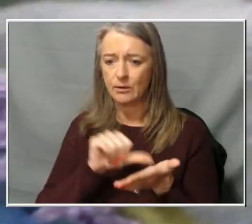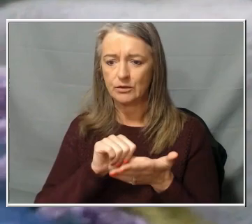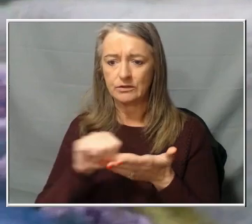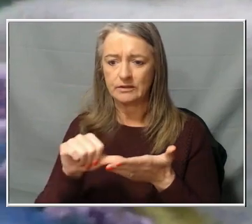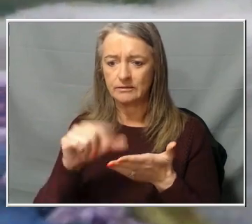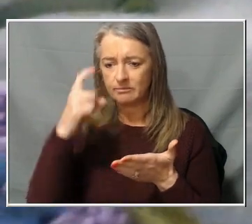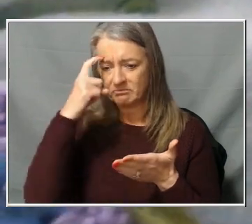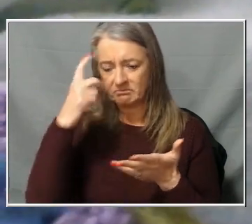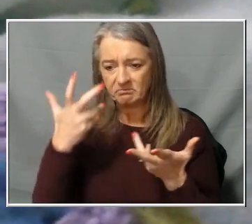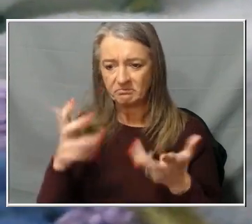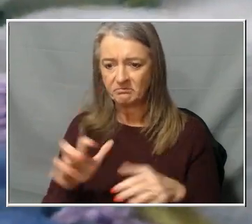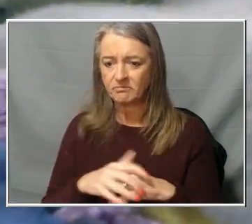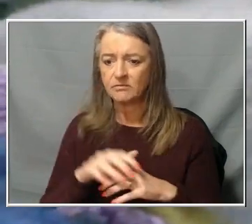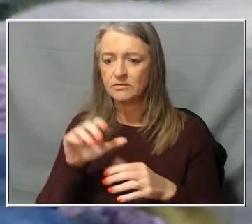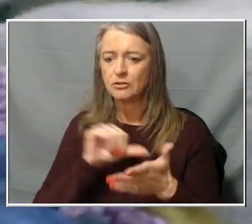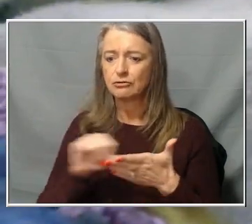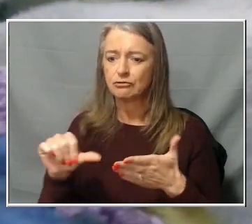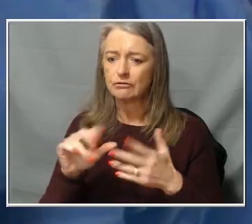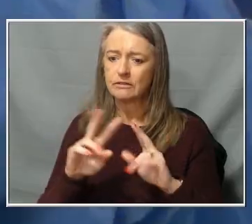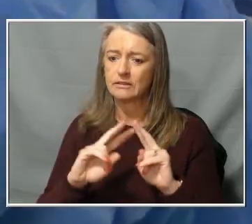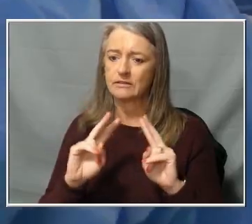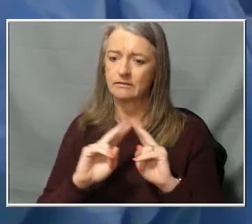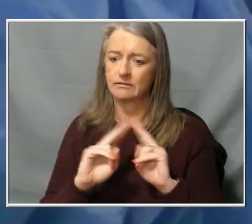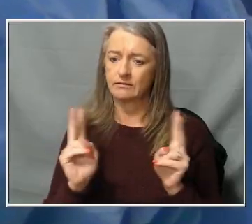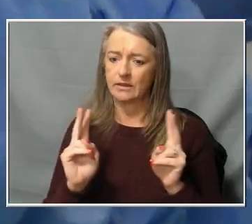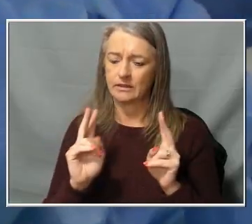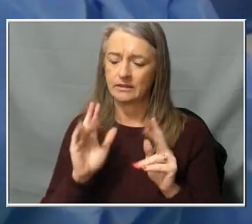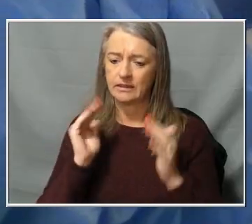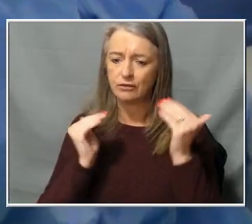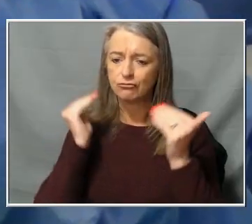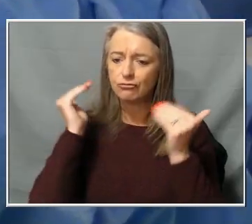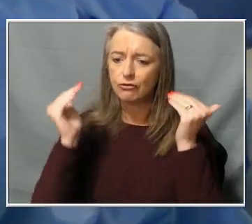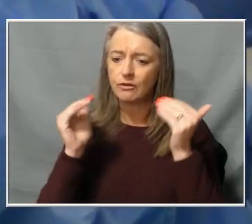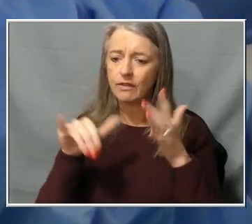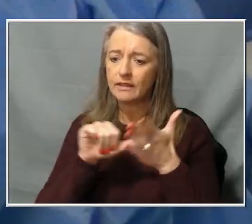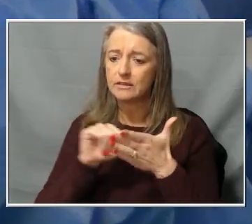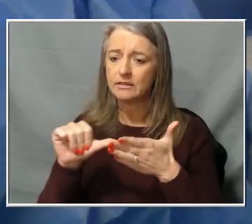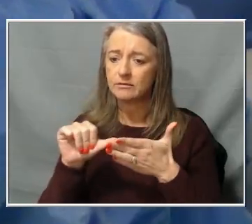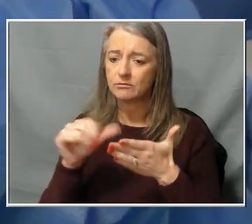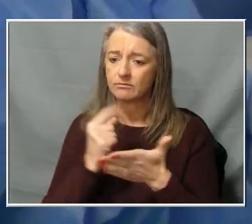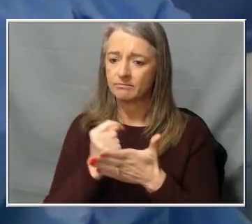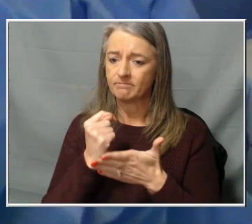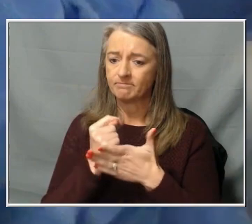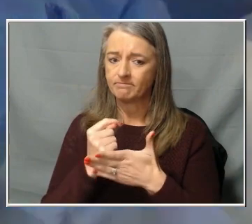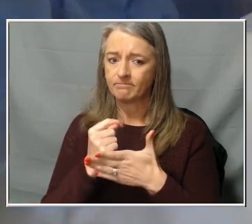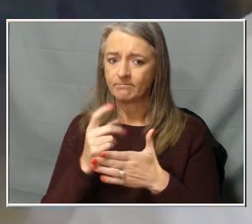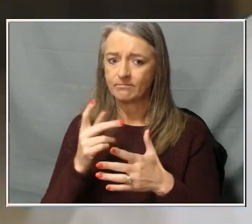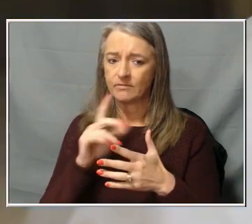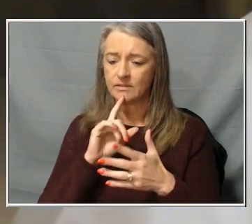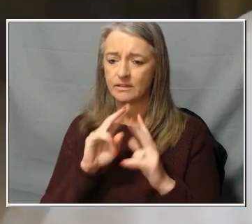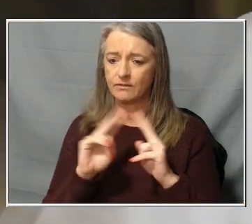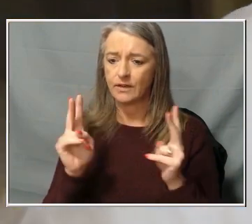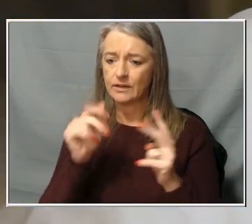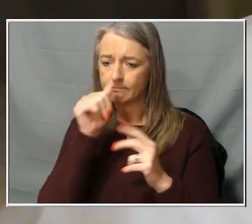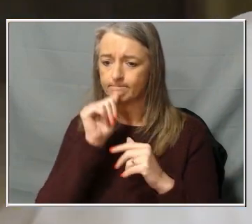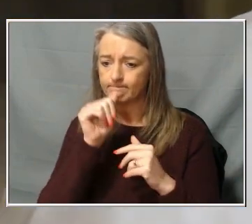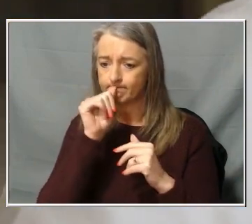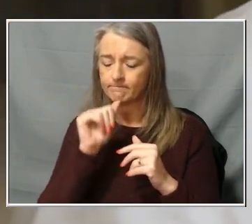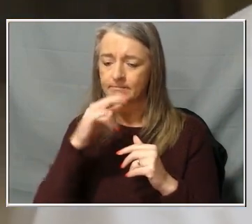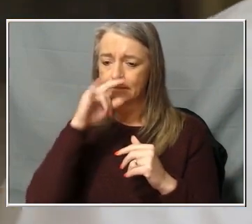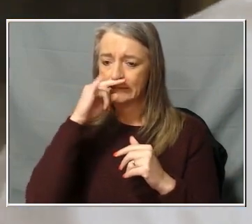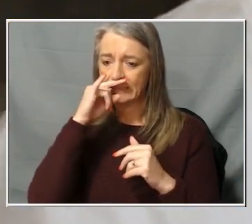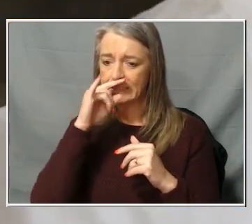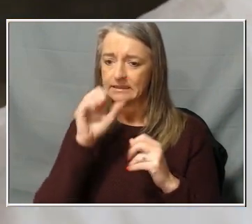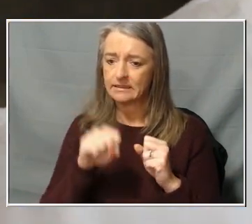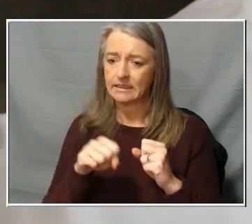Ashlyn's brain. Surgery has always been the mainstay. In adults, this procedure here, entry here, is extremely well tolerated. In kids, you can